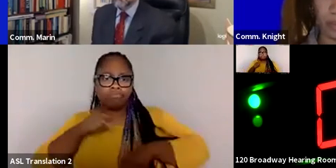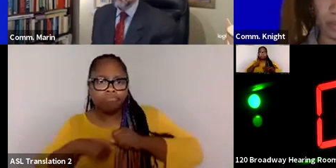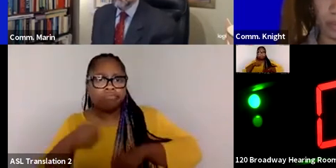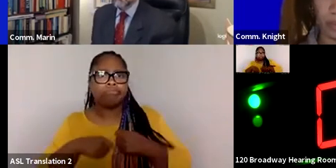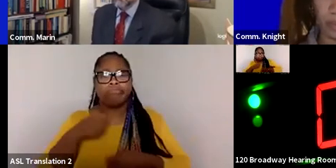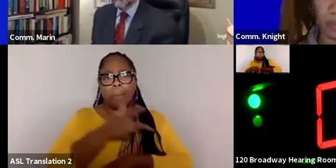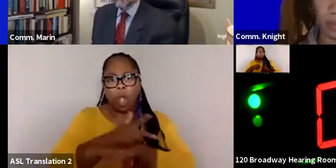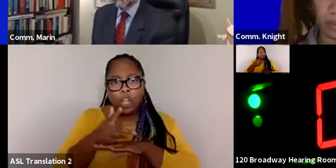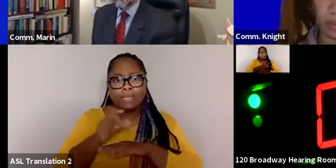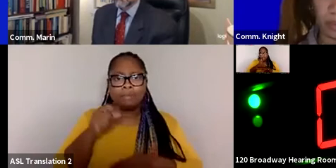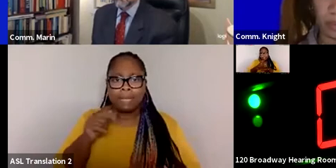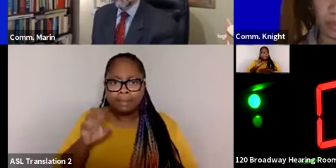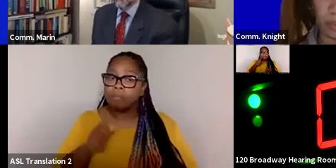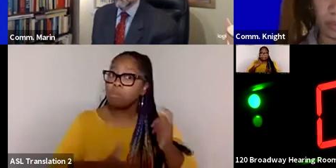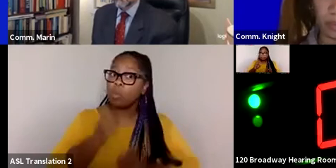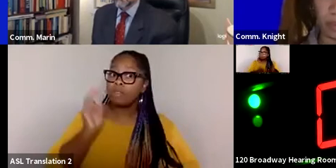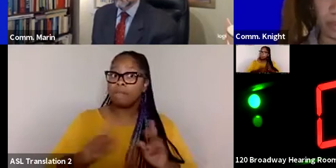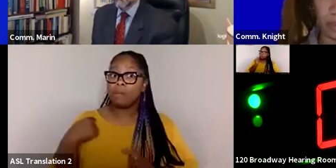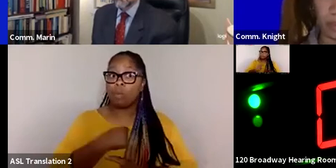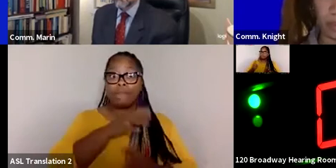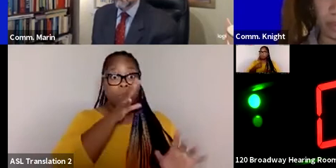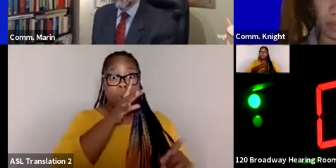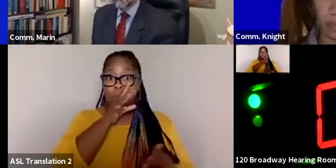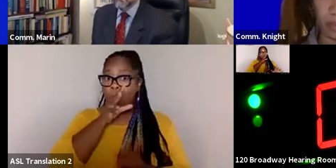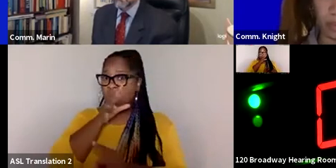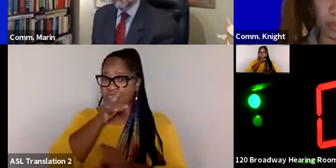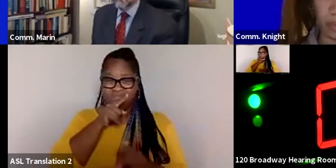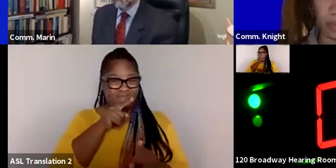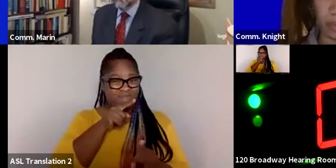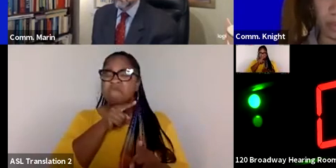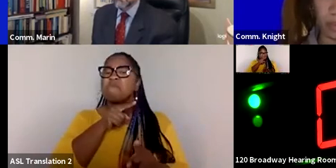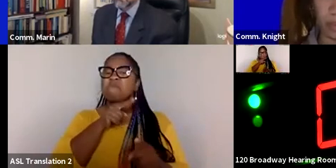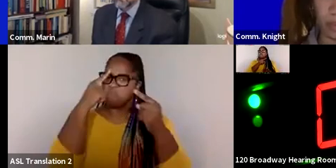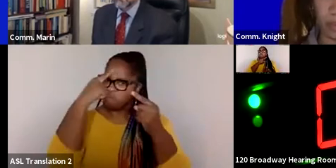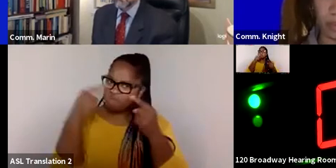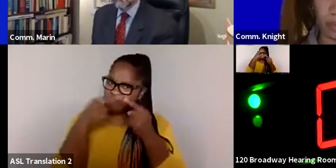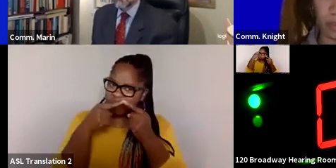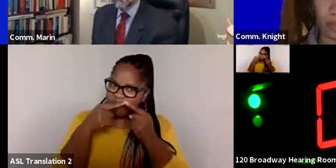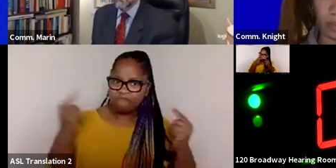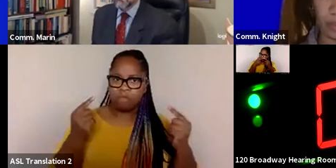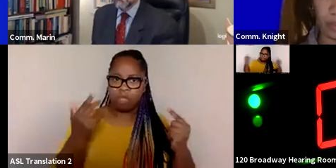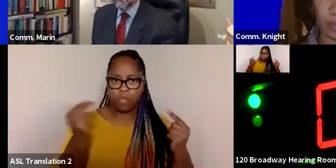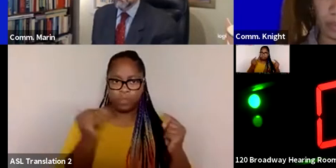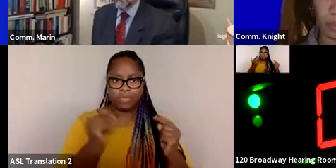parking spaces, the majority of the people that we have spoken to are adamantly opposed to this 13-story building on this